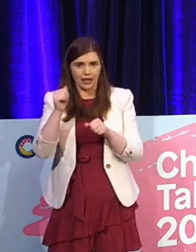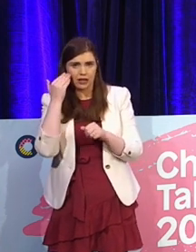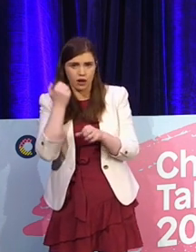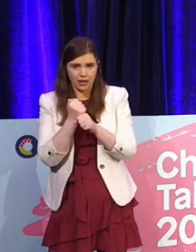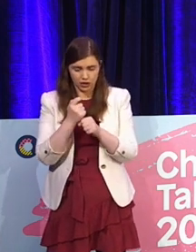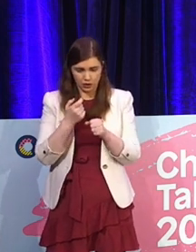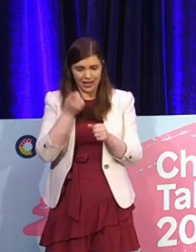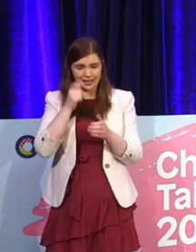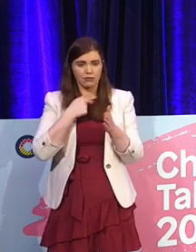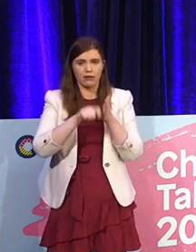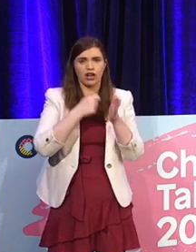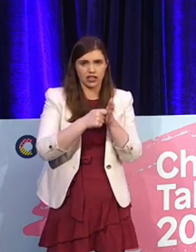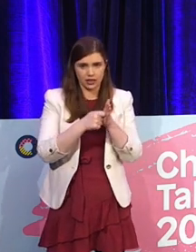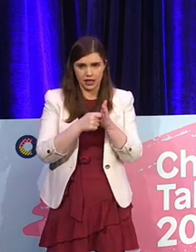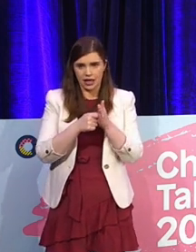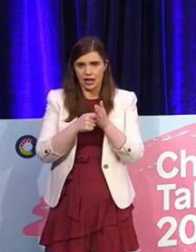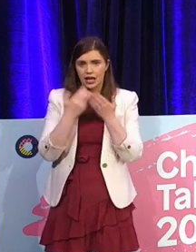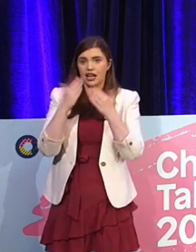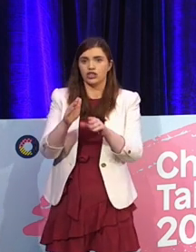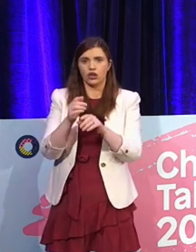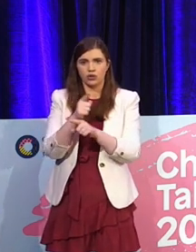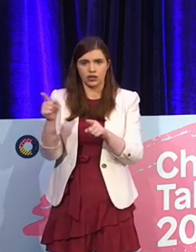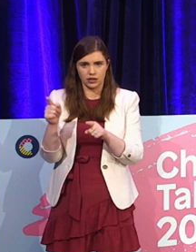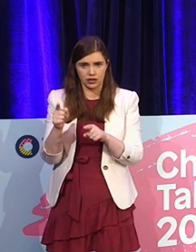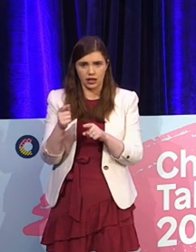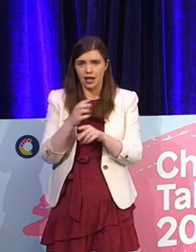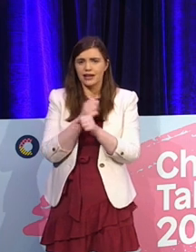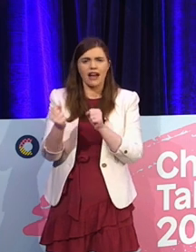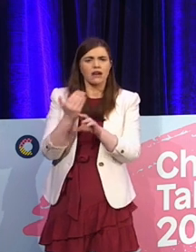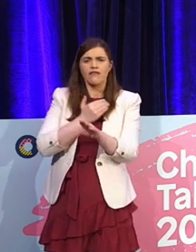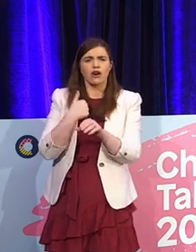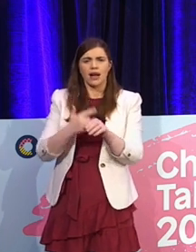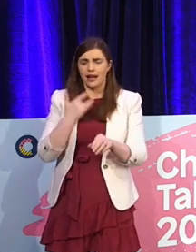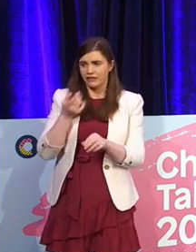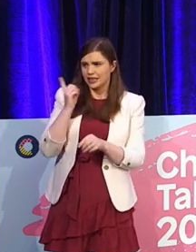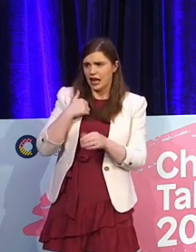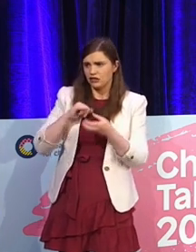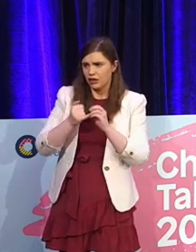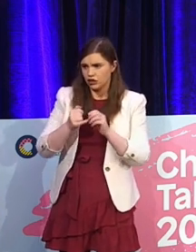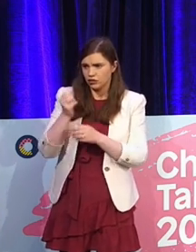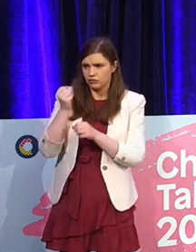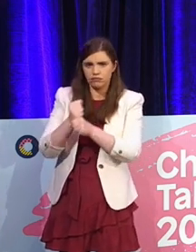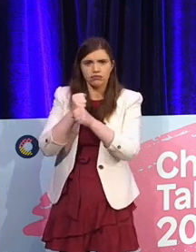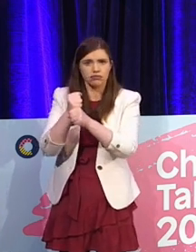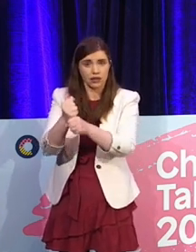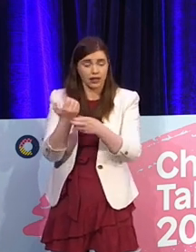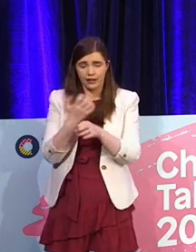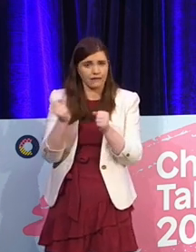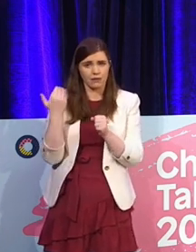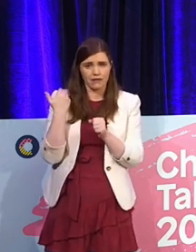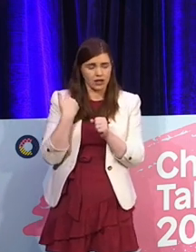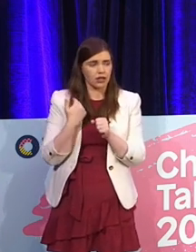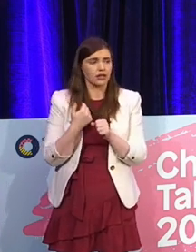Now I could get my voice out there. Never before in my life had I gotten my voice out there. I basically had